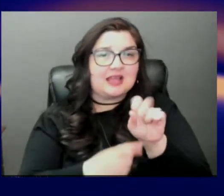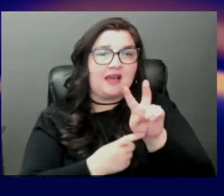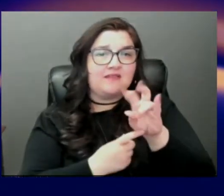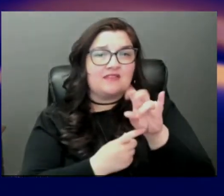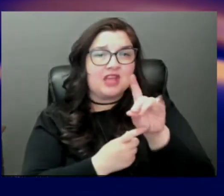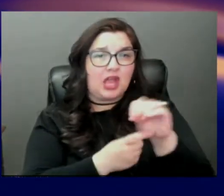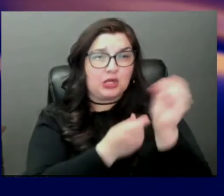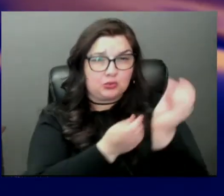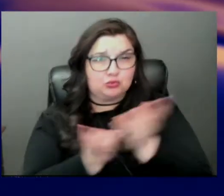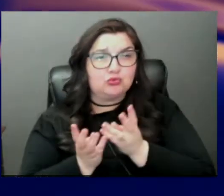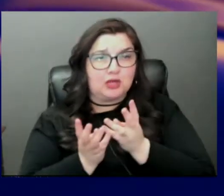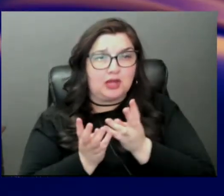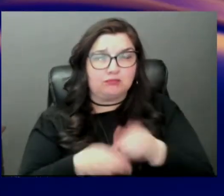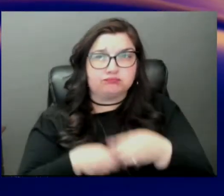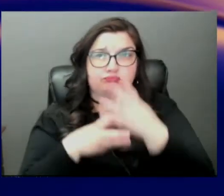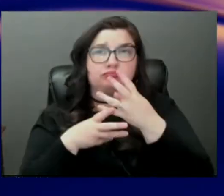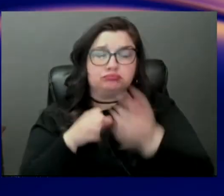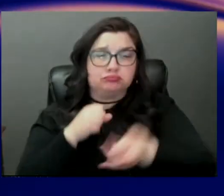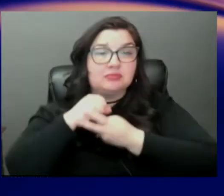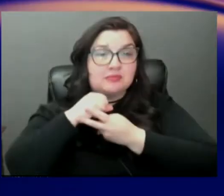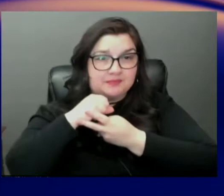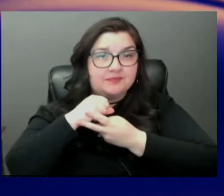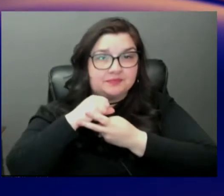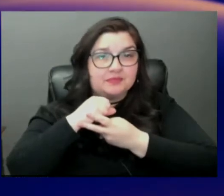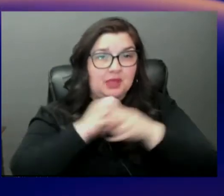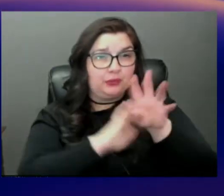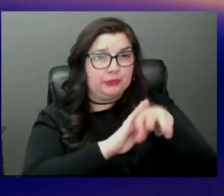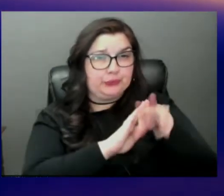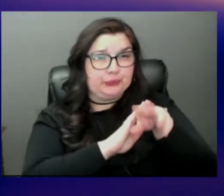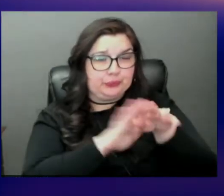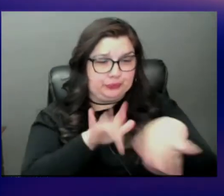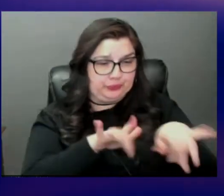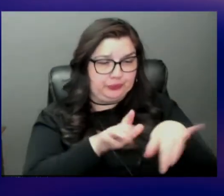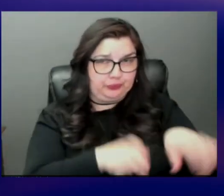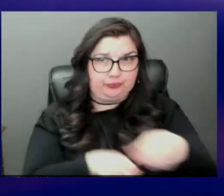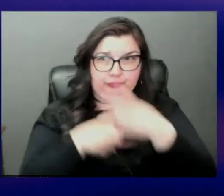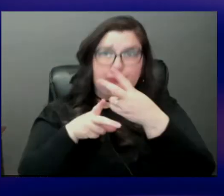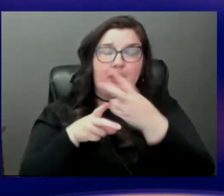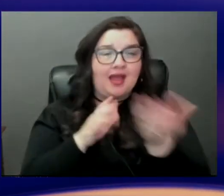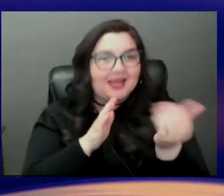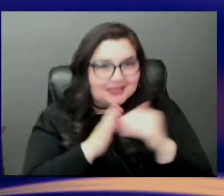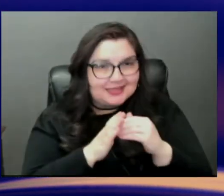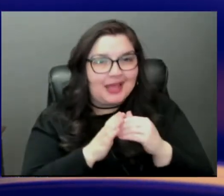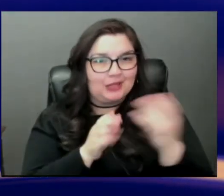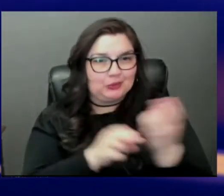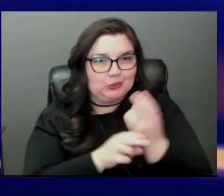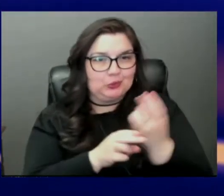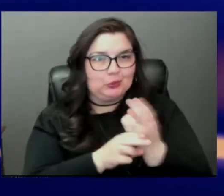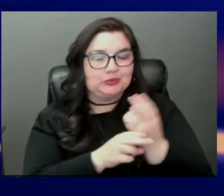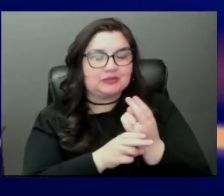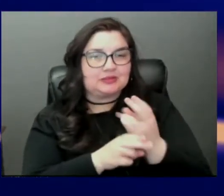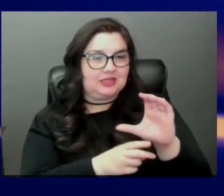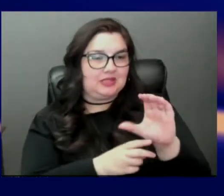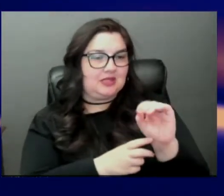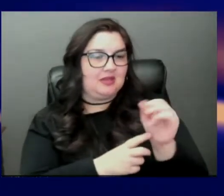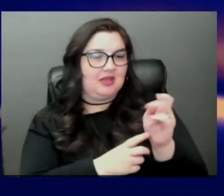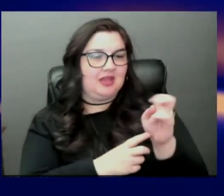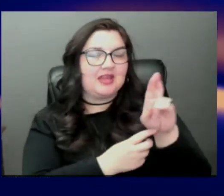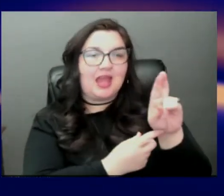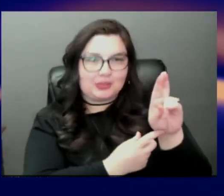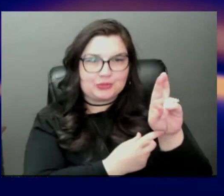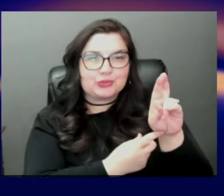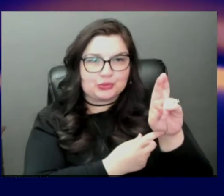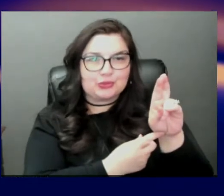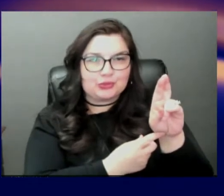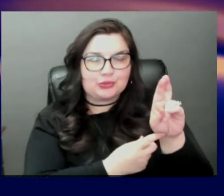video data. So you can bring the video data in, and through the connectors, again, a built-in connector for Kinesis video streams, TwinMaker